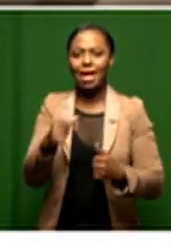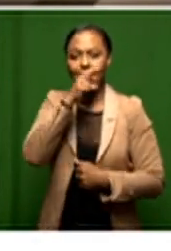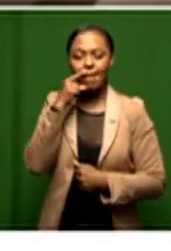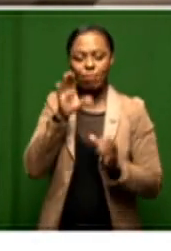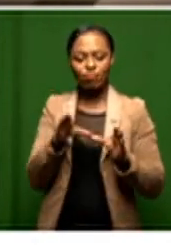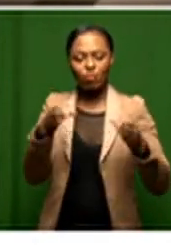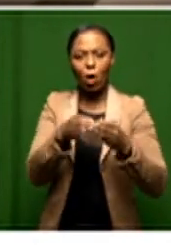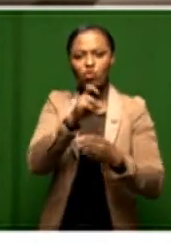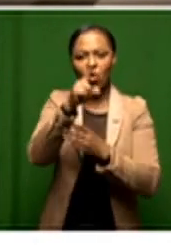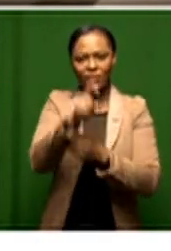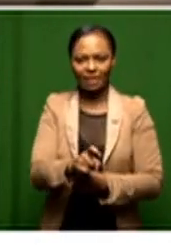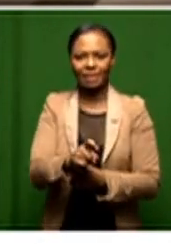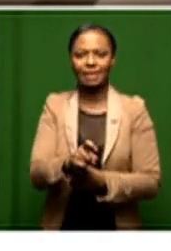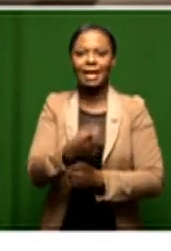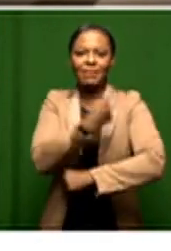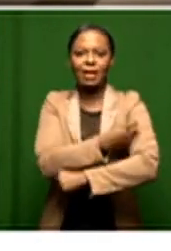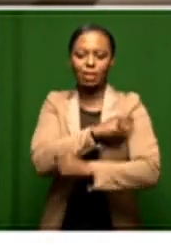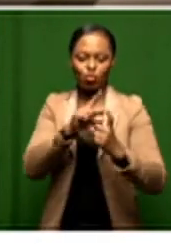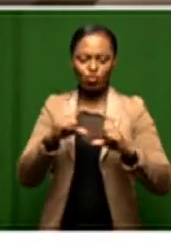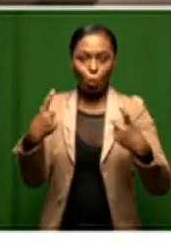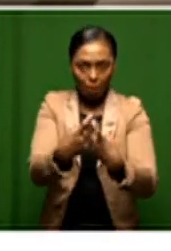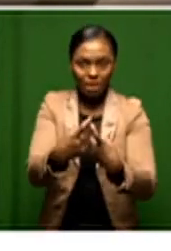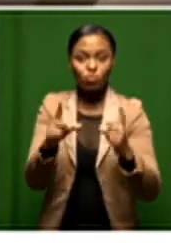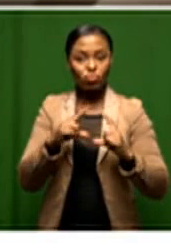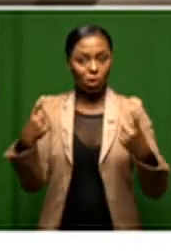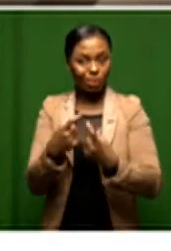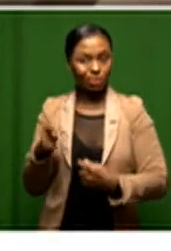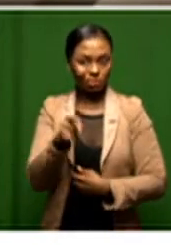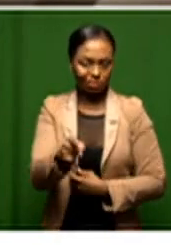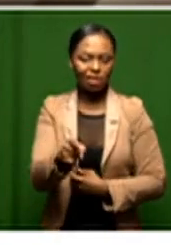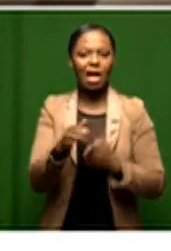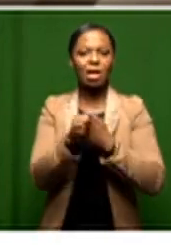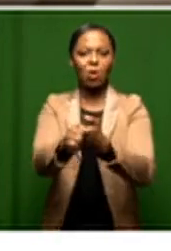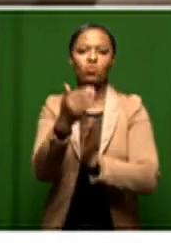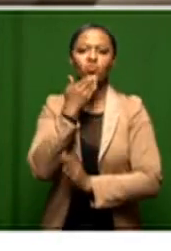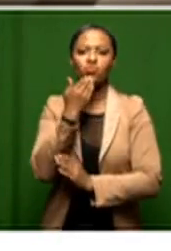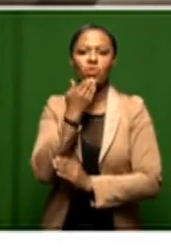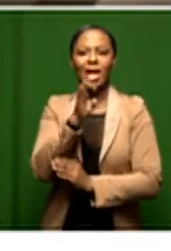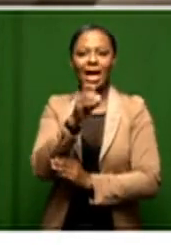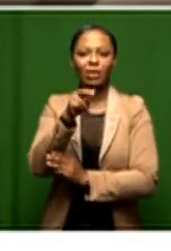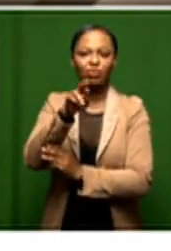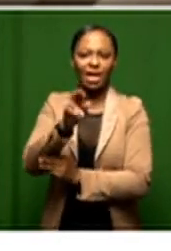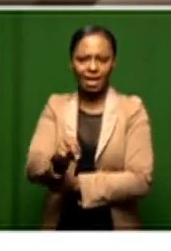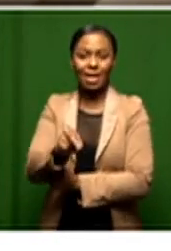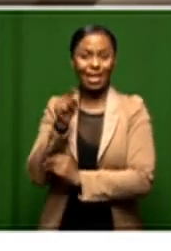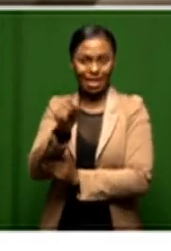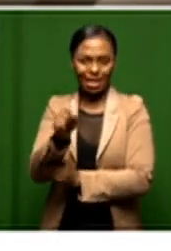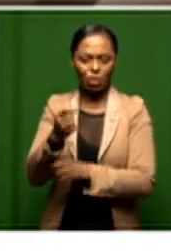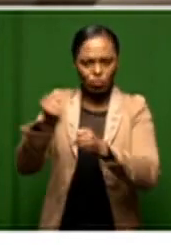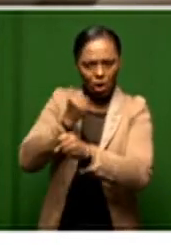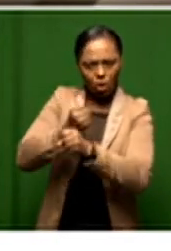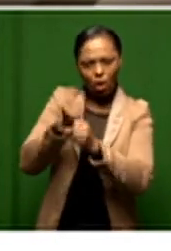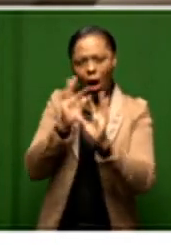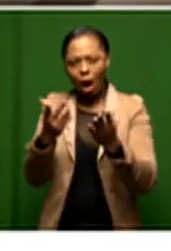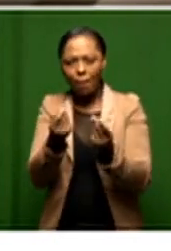Vaccine Financing Committee. And that committee, which is being led by Adrian Gore, is currently working on